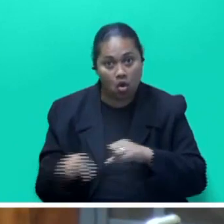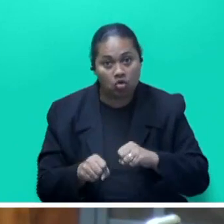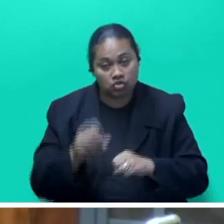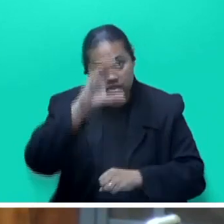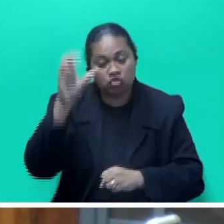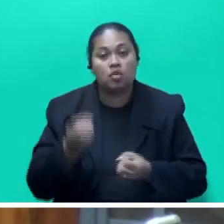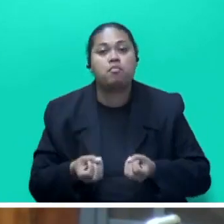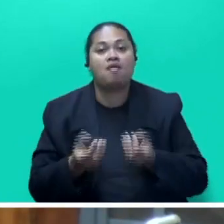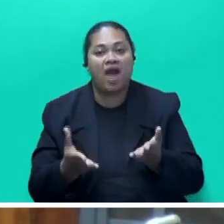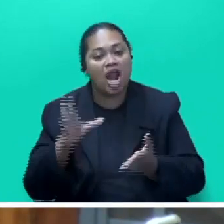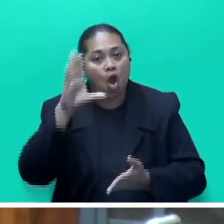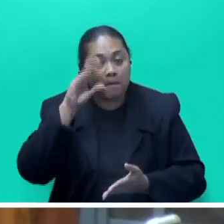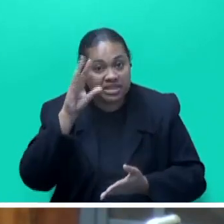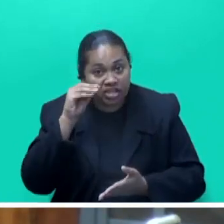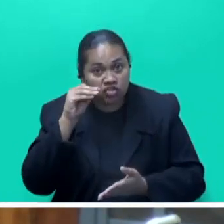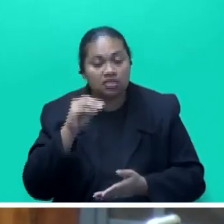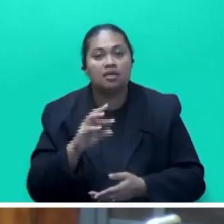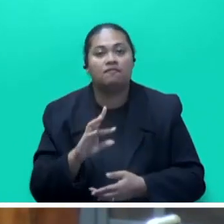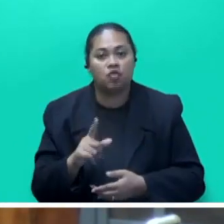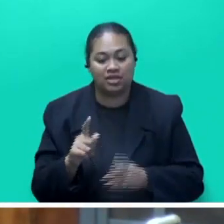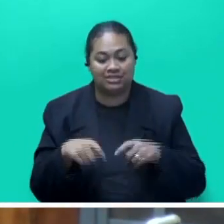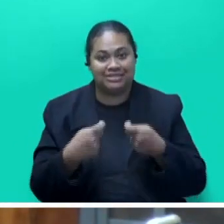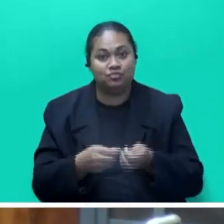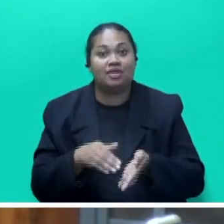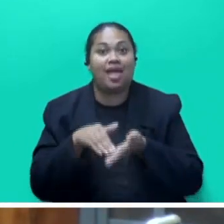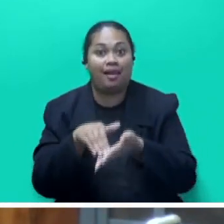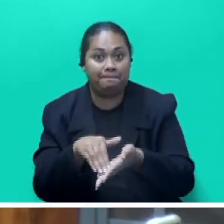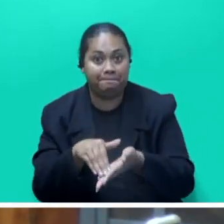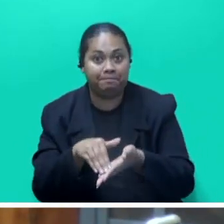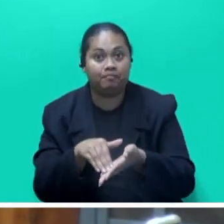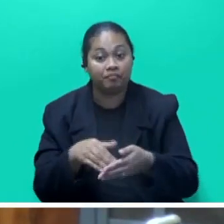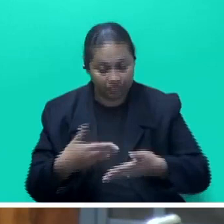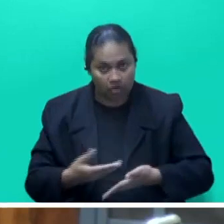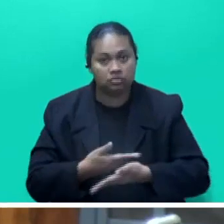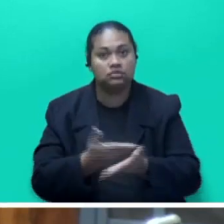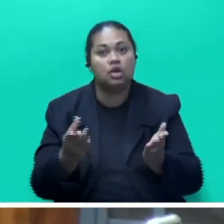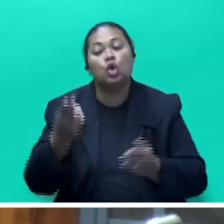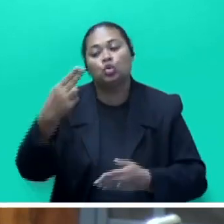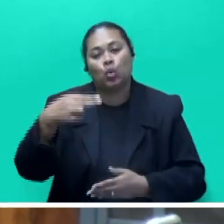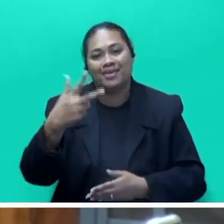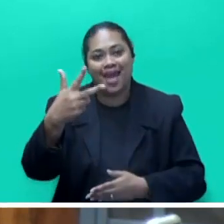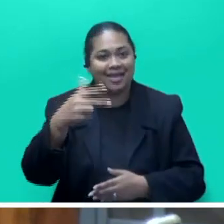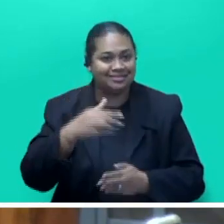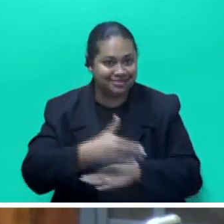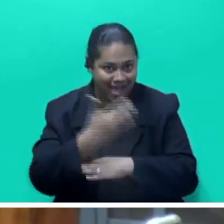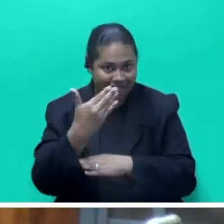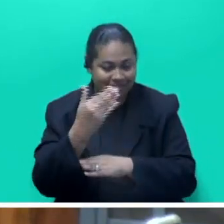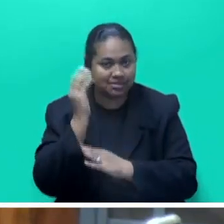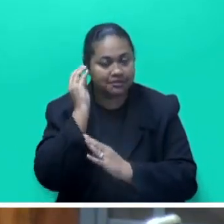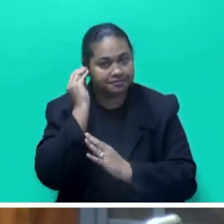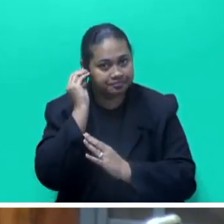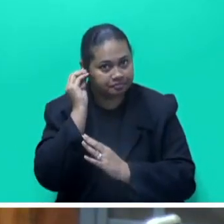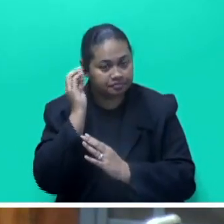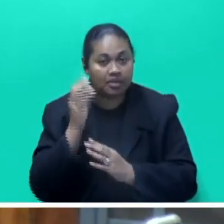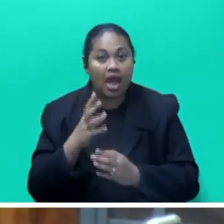for the emergency response team. The team is currently deployed for 28 days. And updates